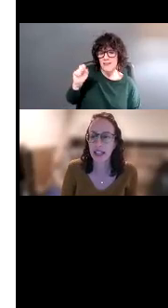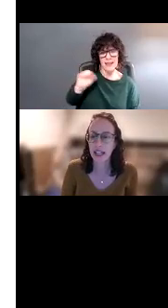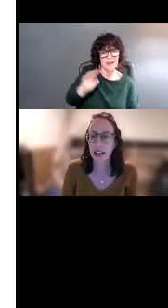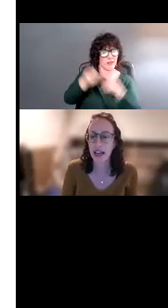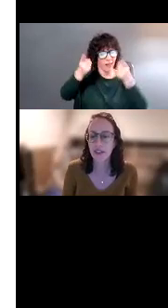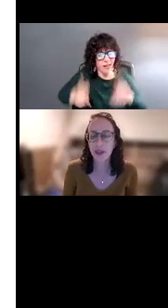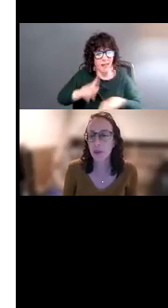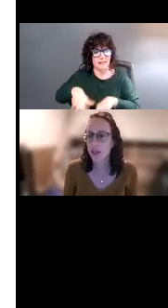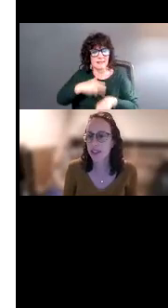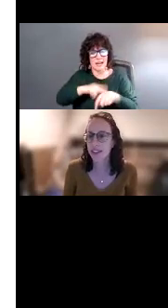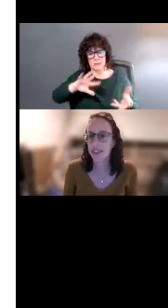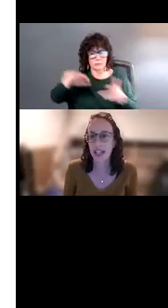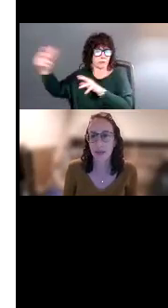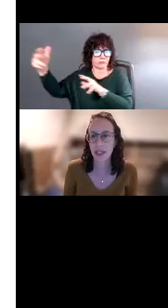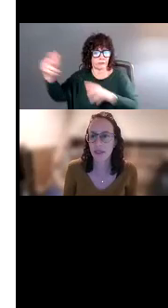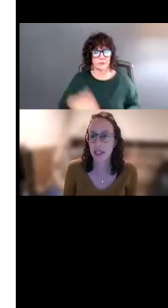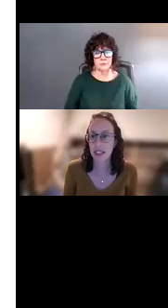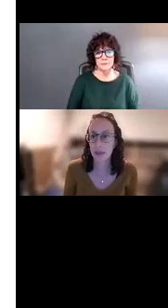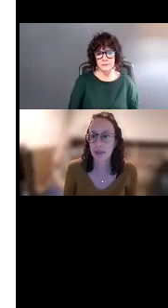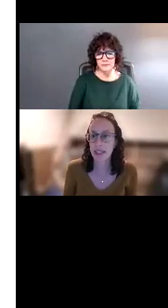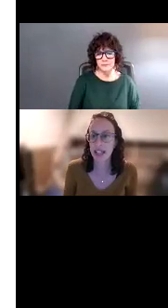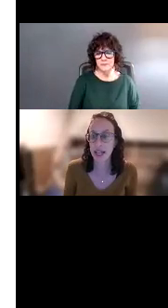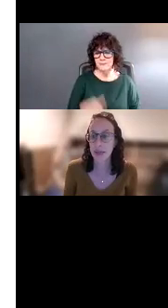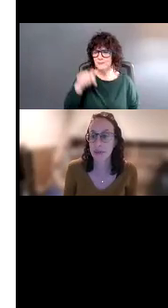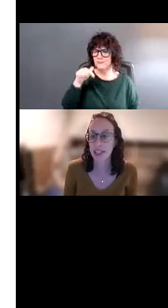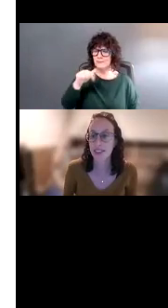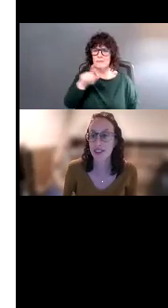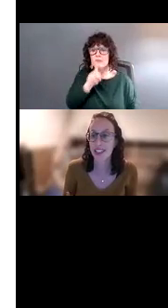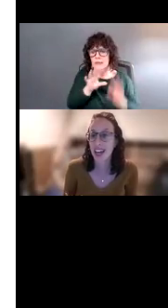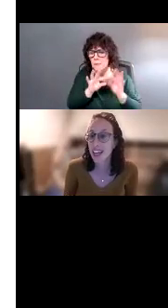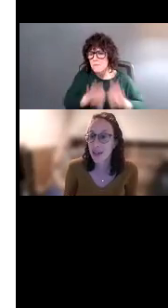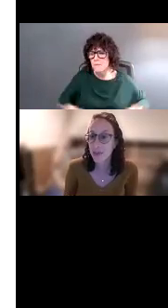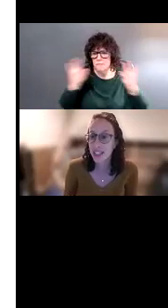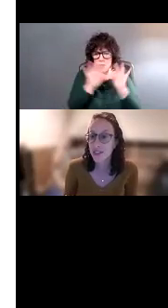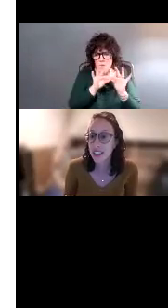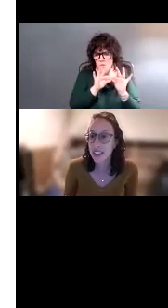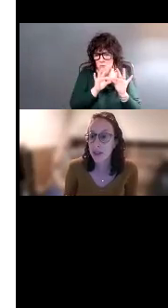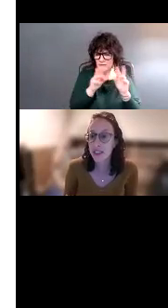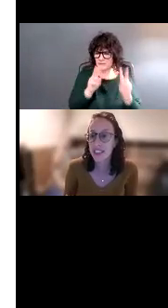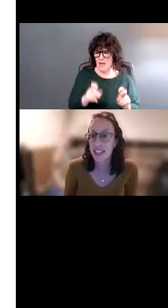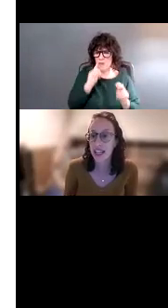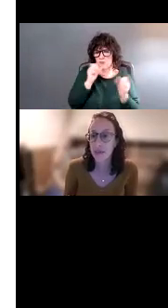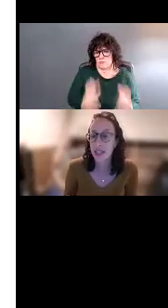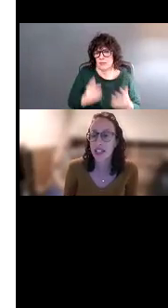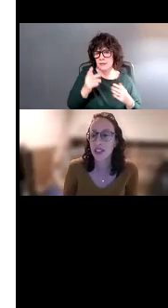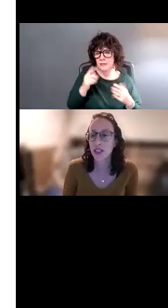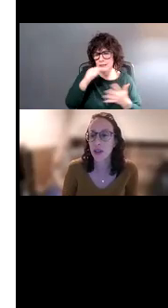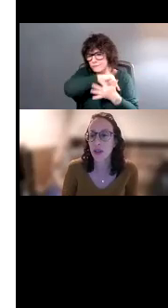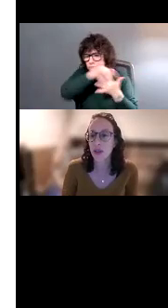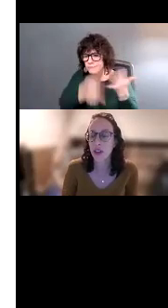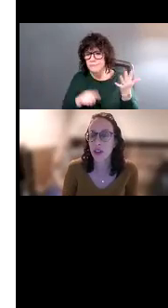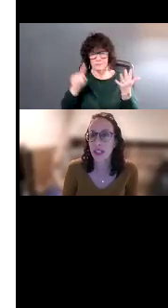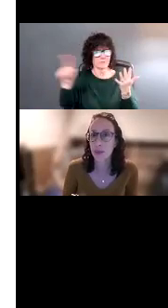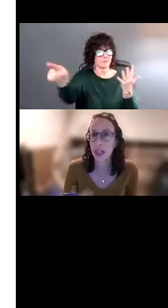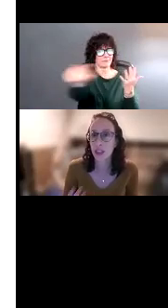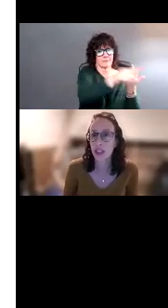reasons. Everyone can be a victim of a scam. Even I have been a victim of a scam.